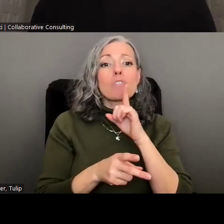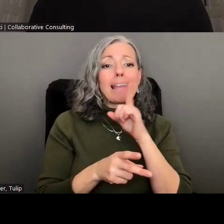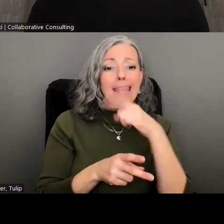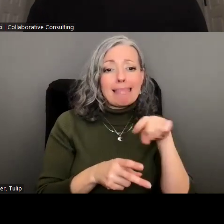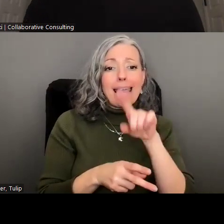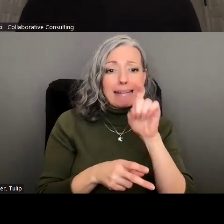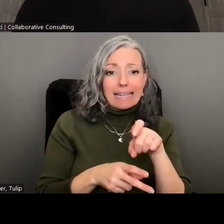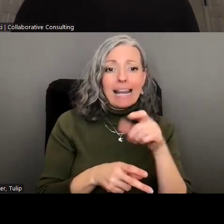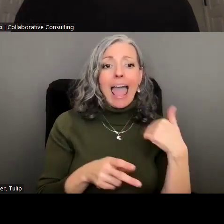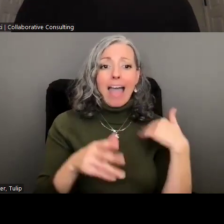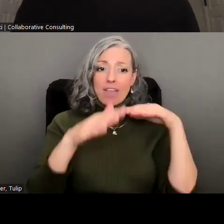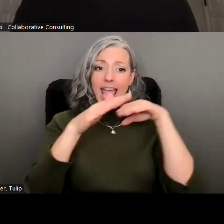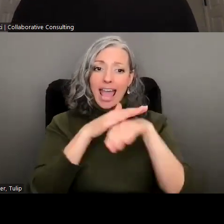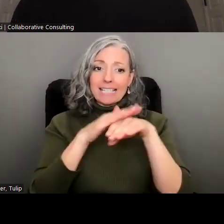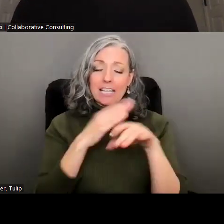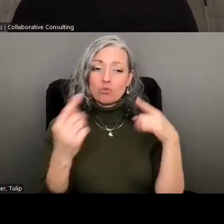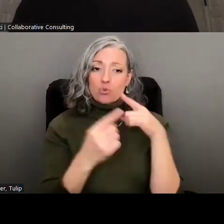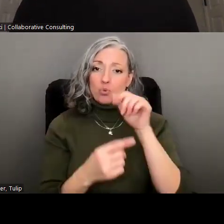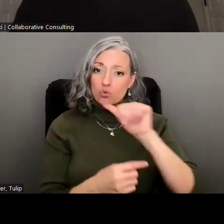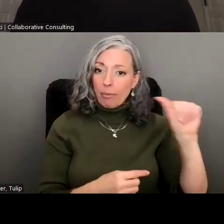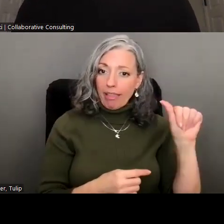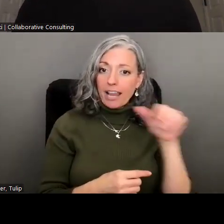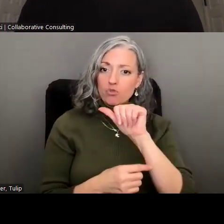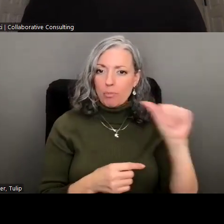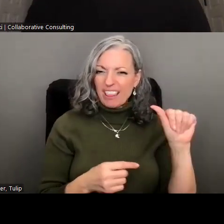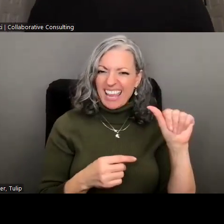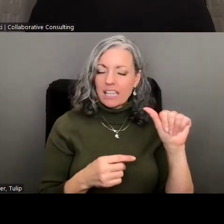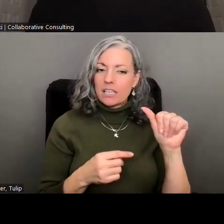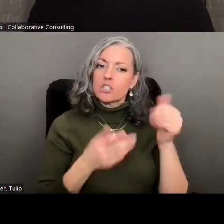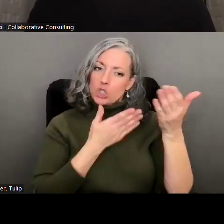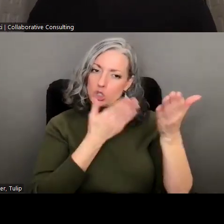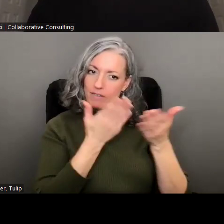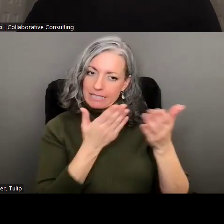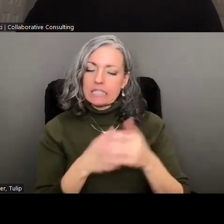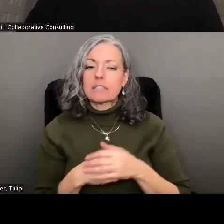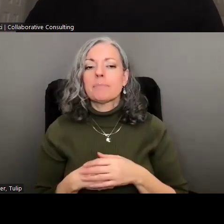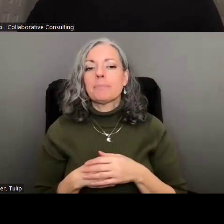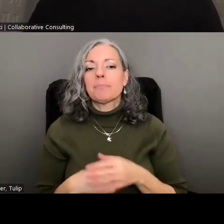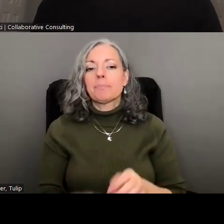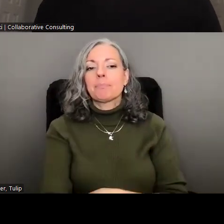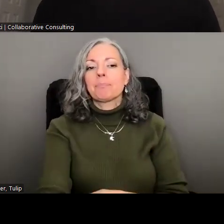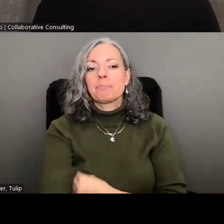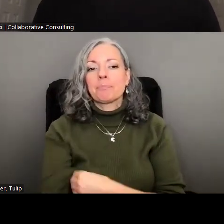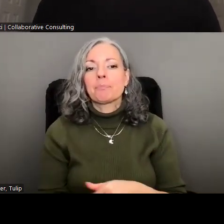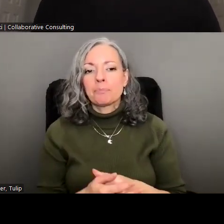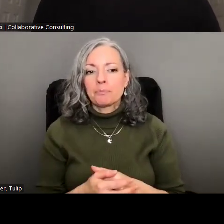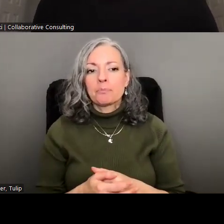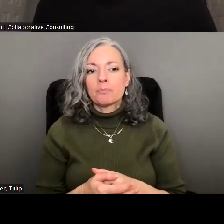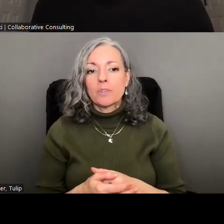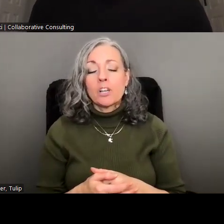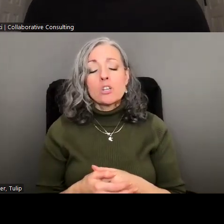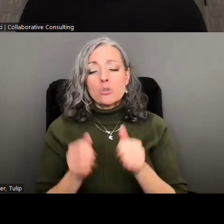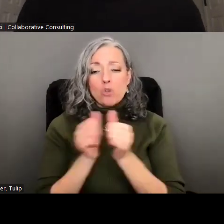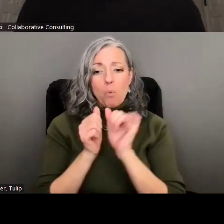have access to a AAA and AAA services, excuse me. And so what